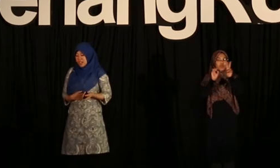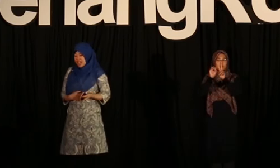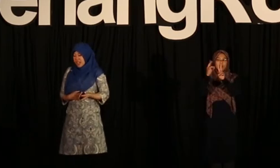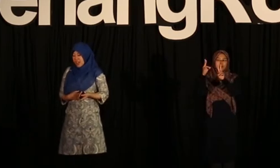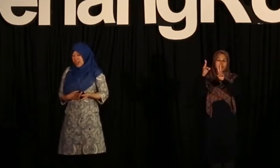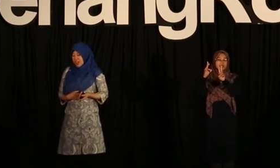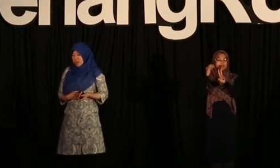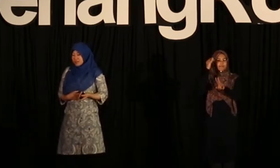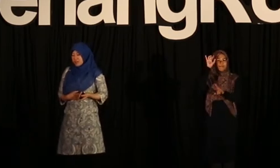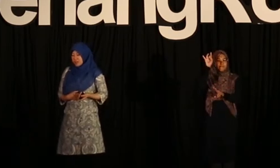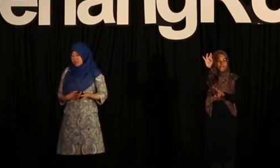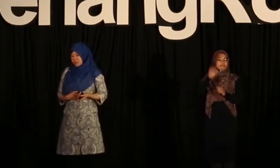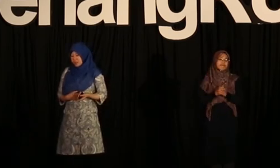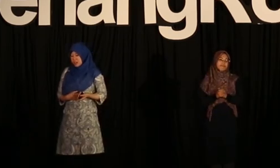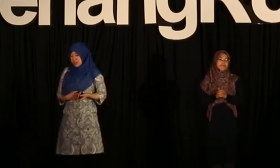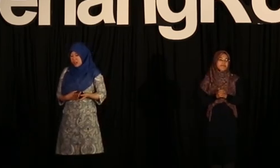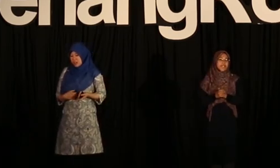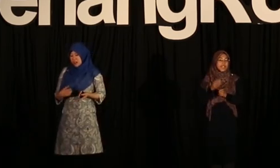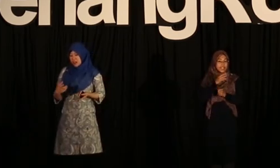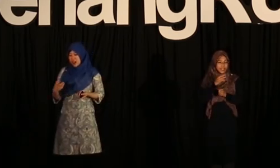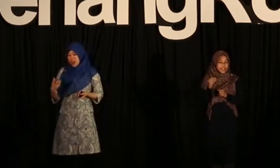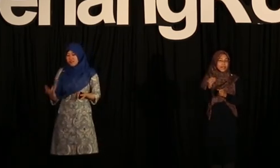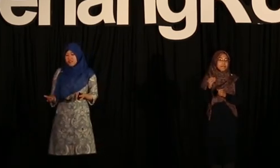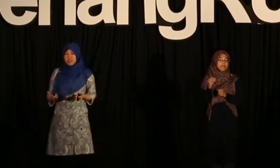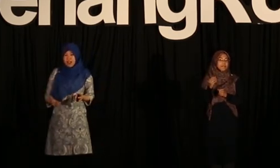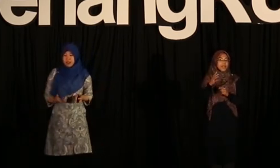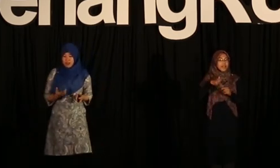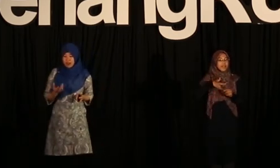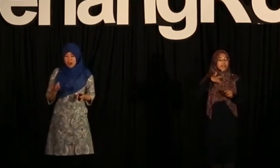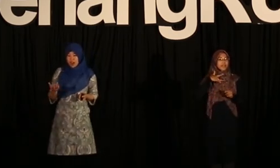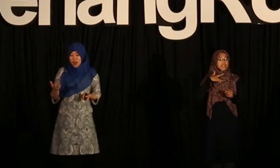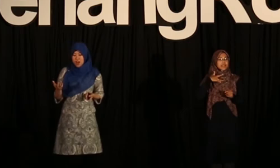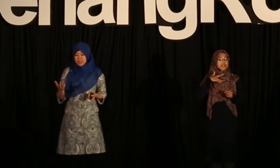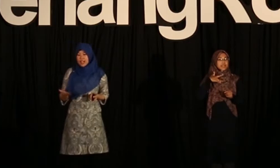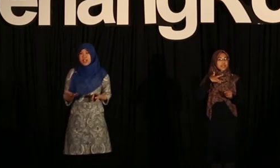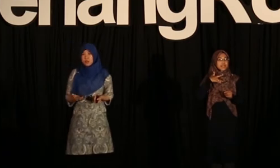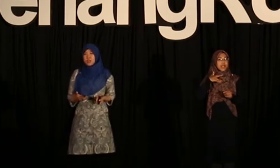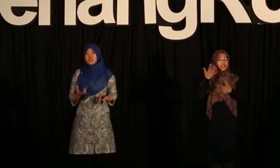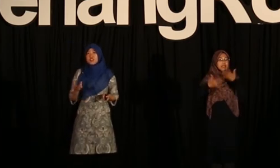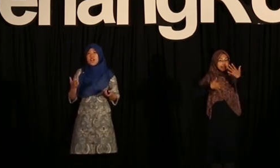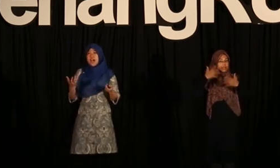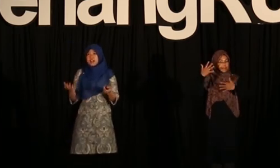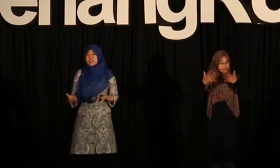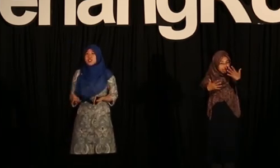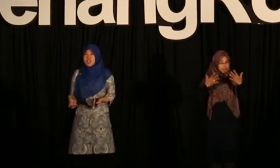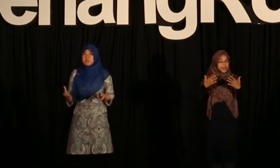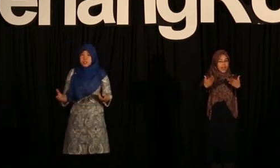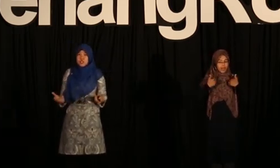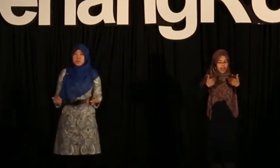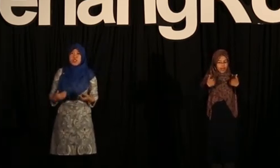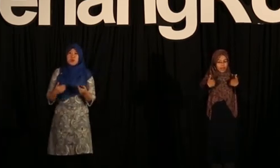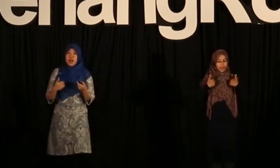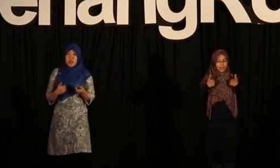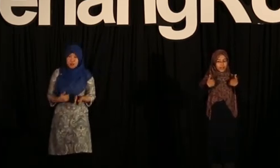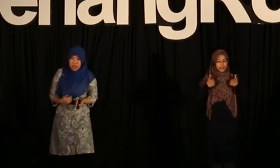inshallah. Also, I feel that sign language has shaped